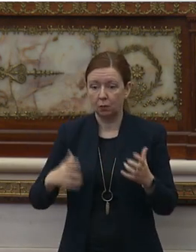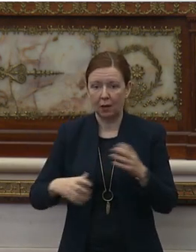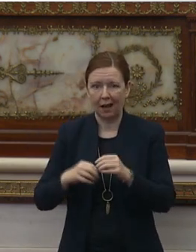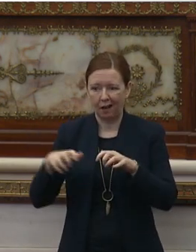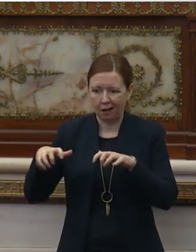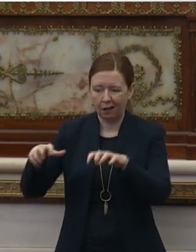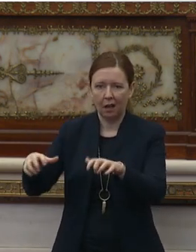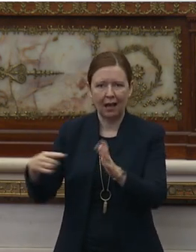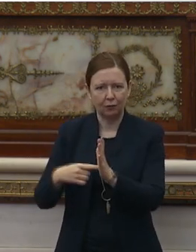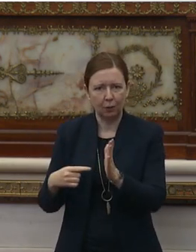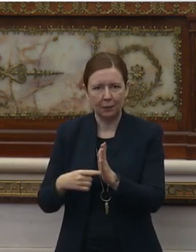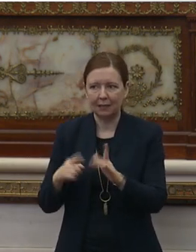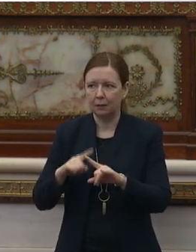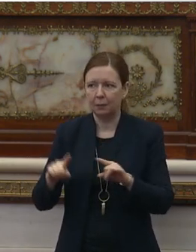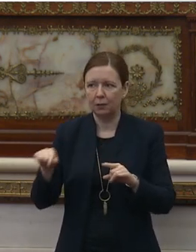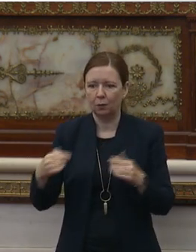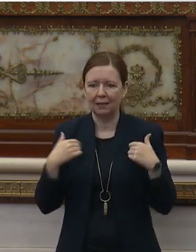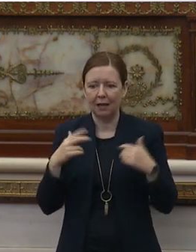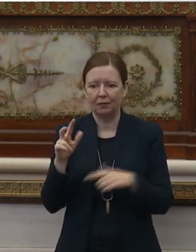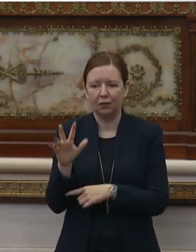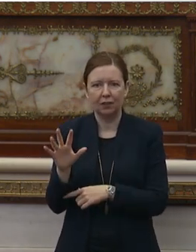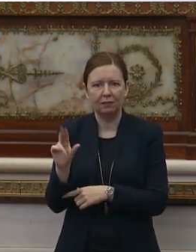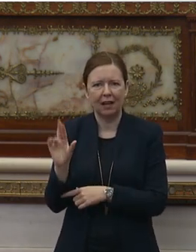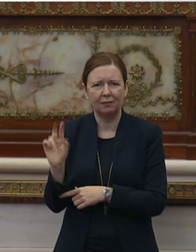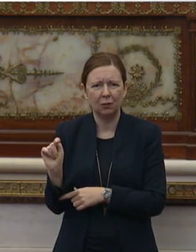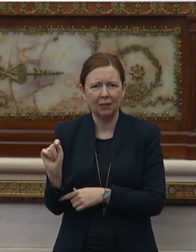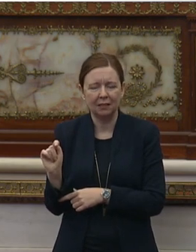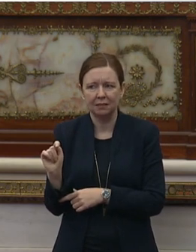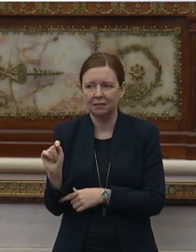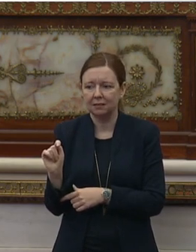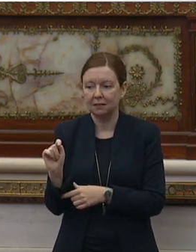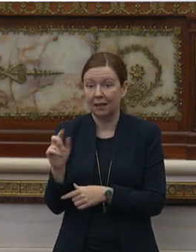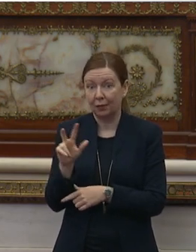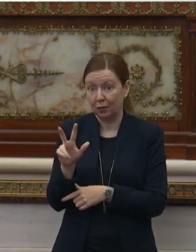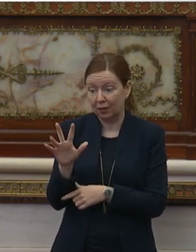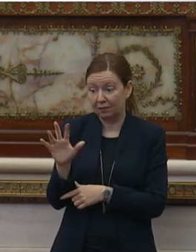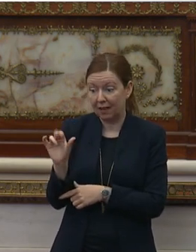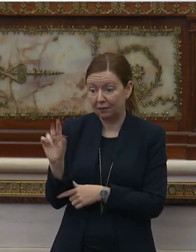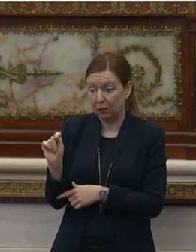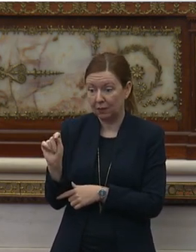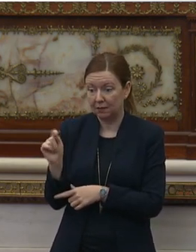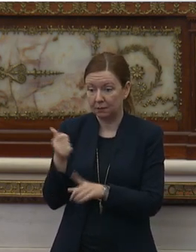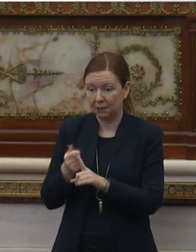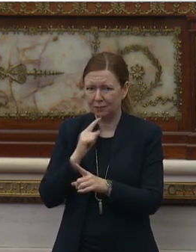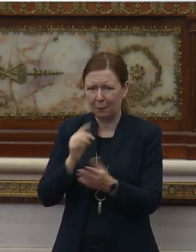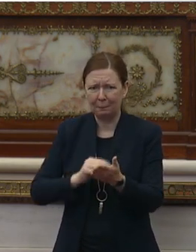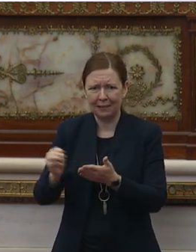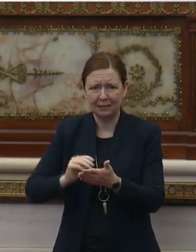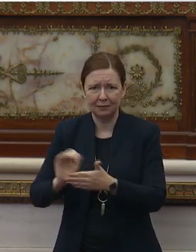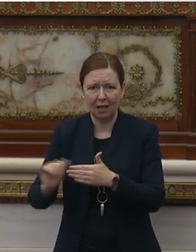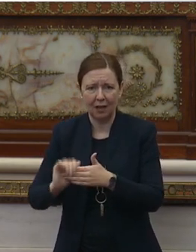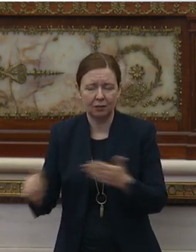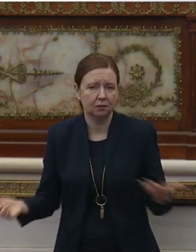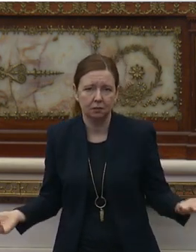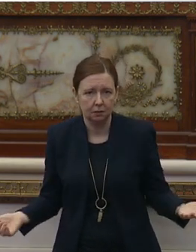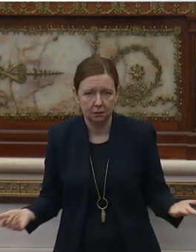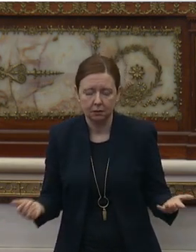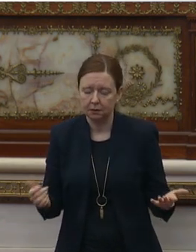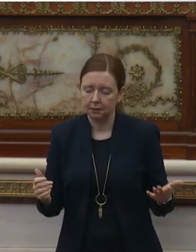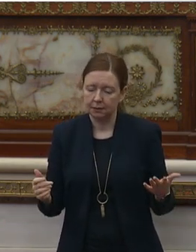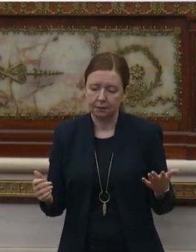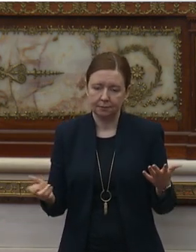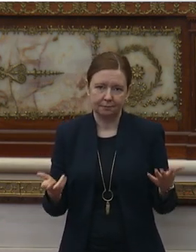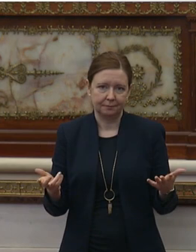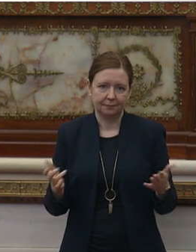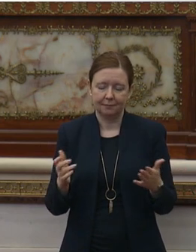and affordability, but yet you only have 35 units, and those 35 units are millions of dollars, it doesn't add up to what